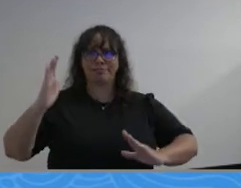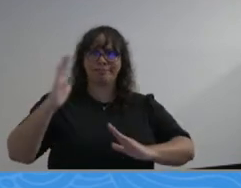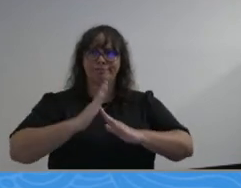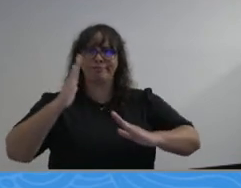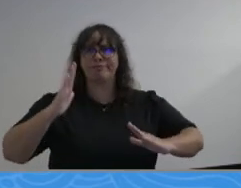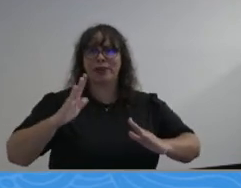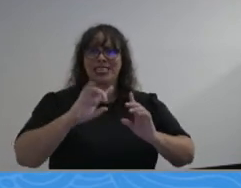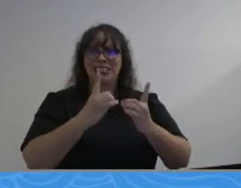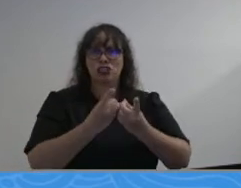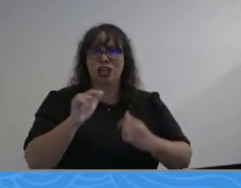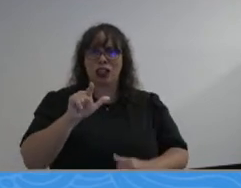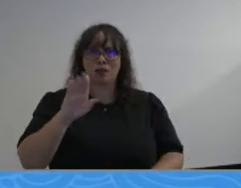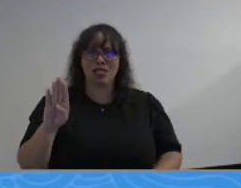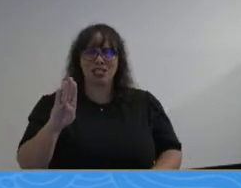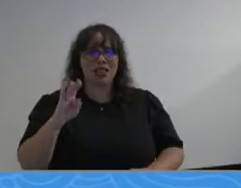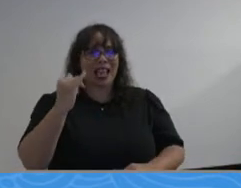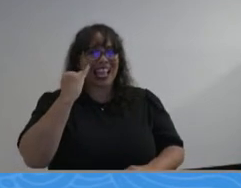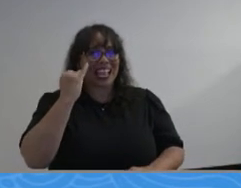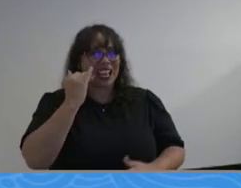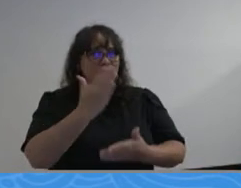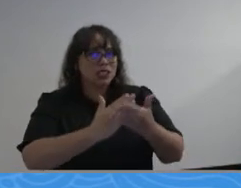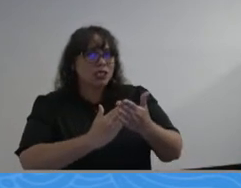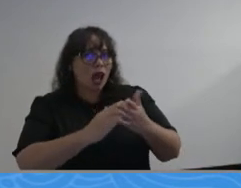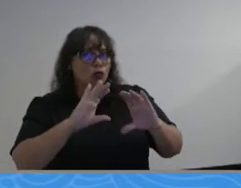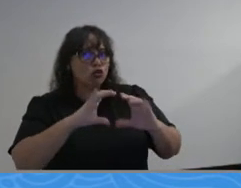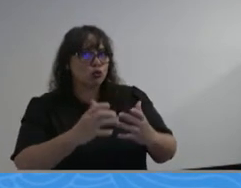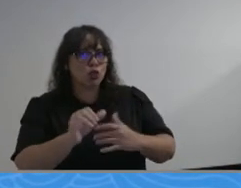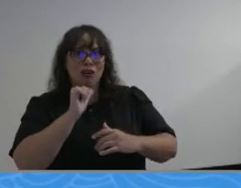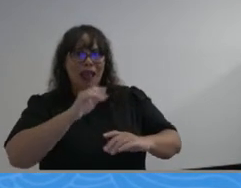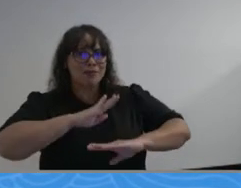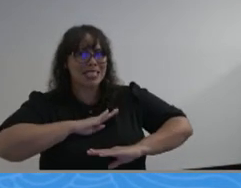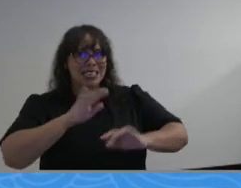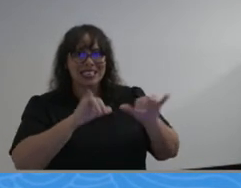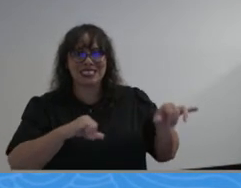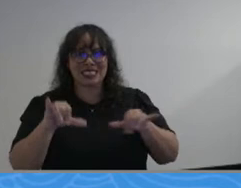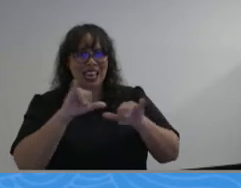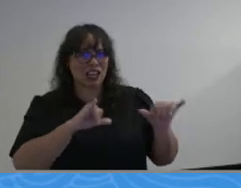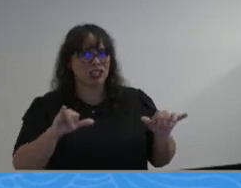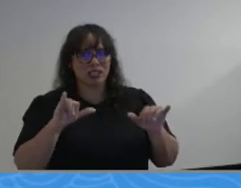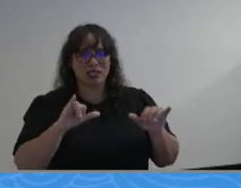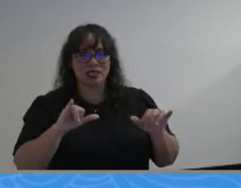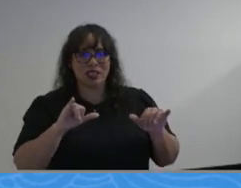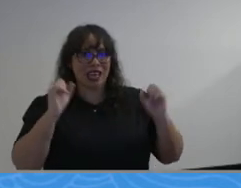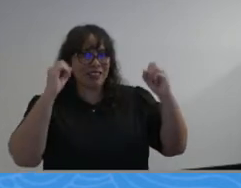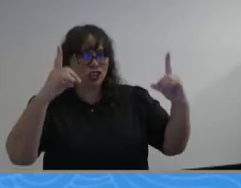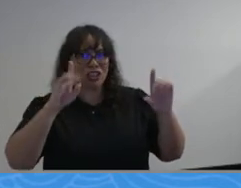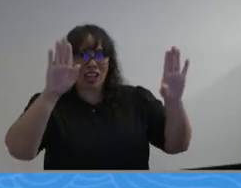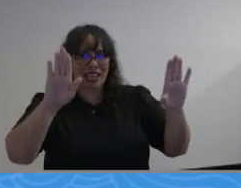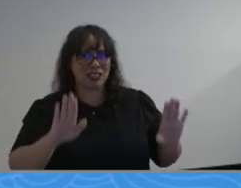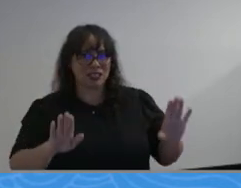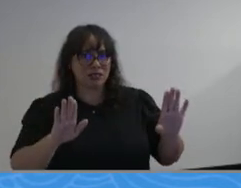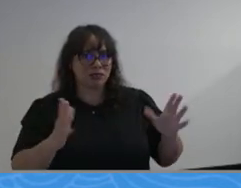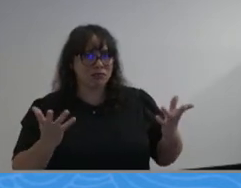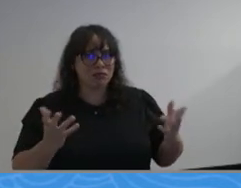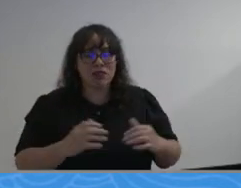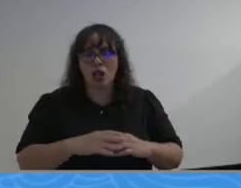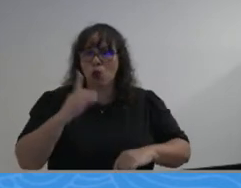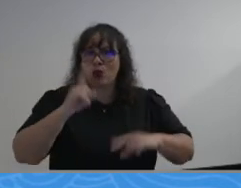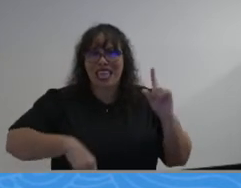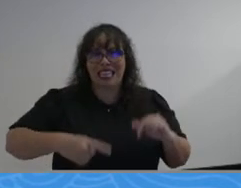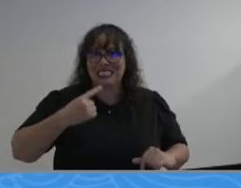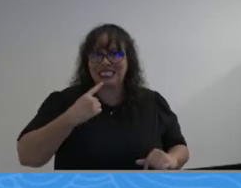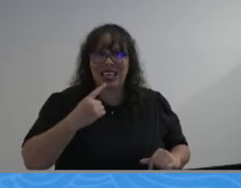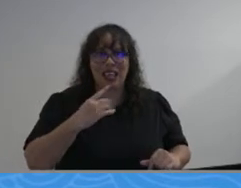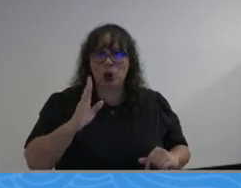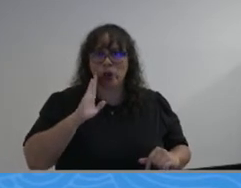see subgroups that are not meeting the kinds of standards of educational excellence that we know that they're capable of reaching. We cannot say that